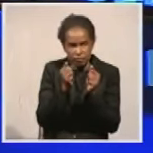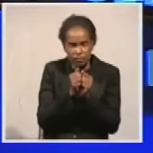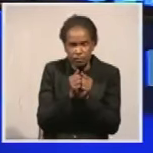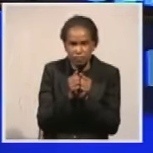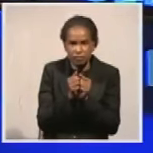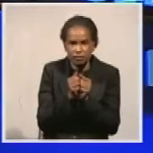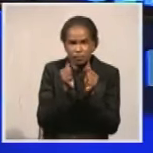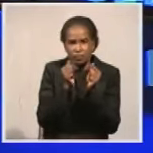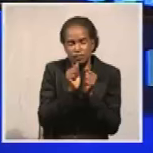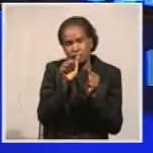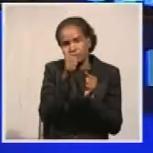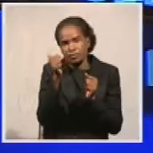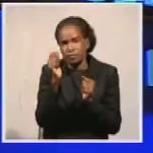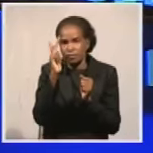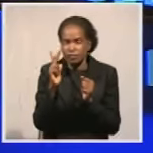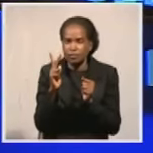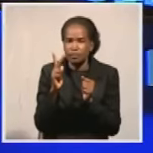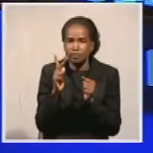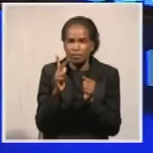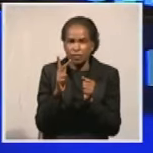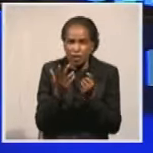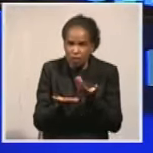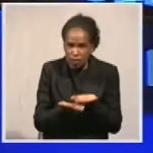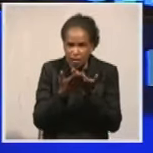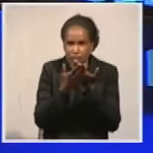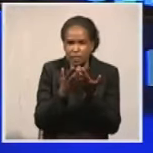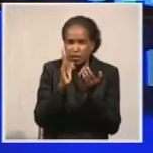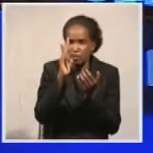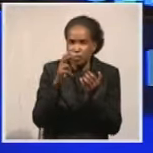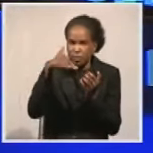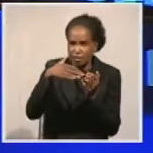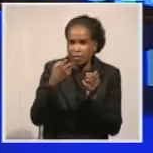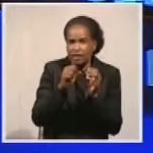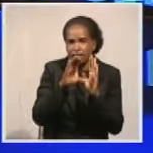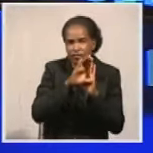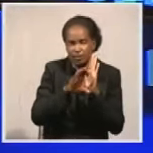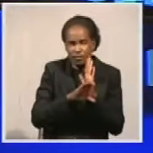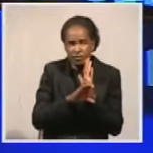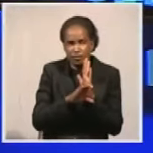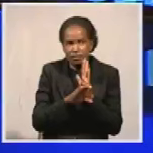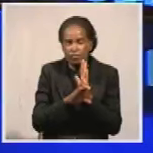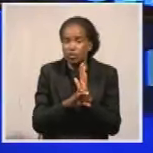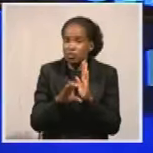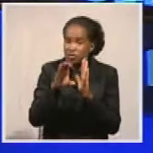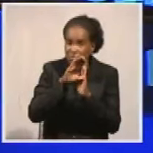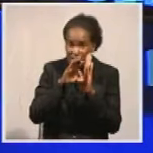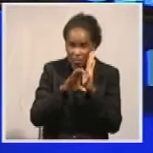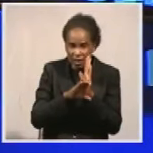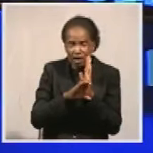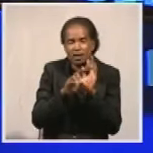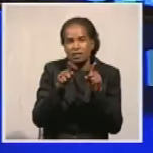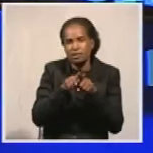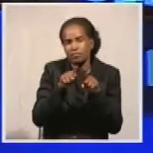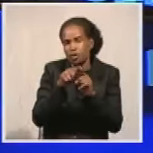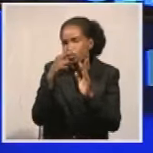Namibia what we cherish, the Namibian basic law, the Constitution.